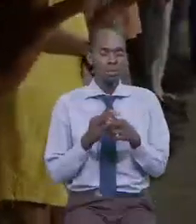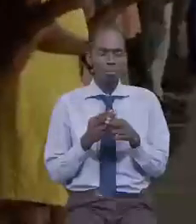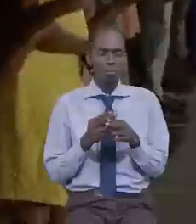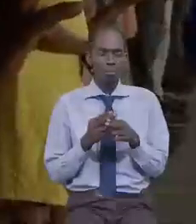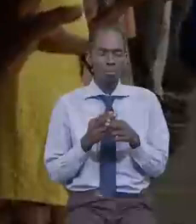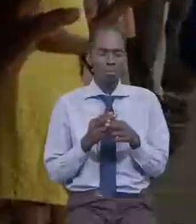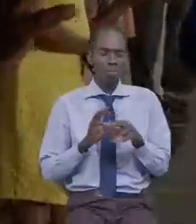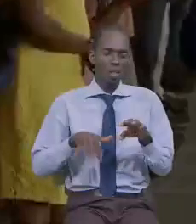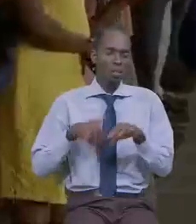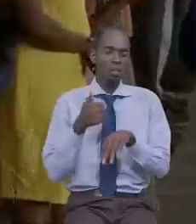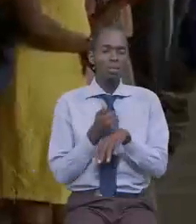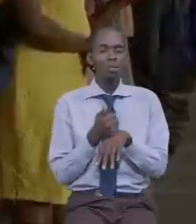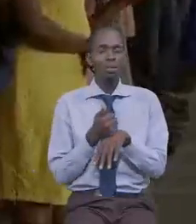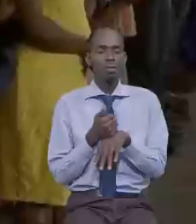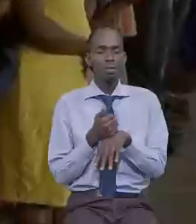Confirmed.